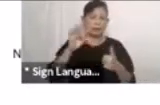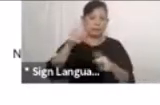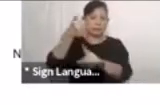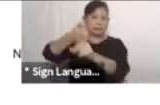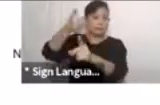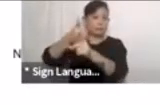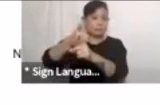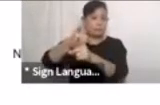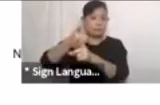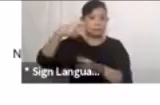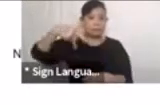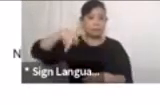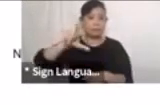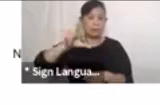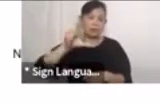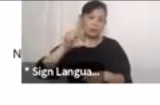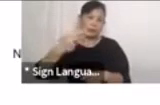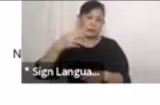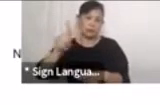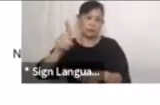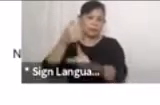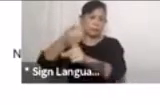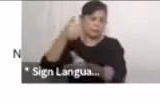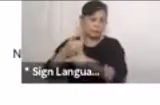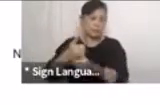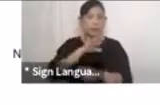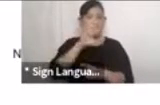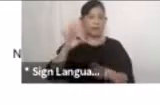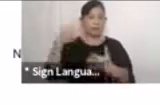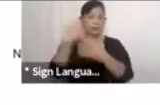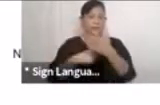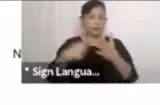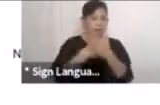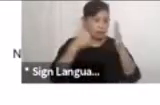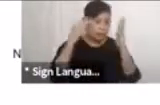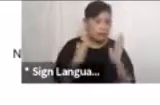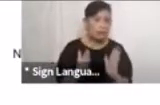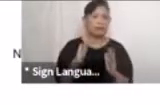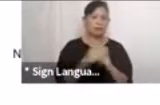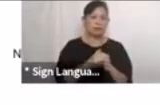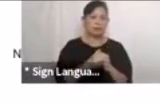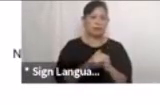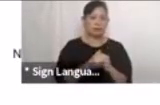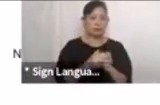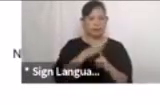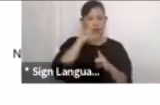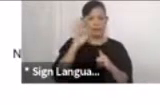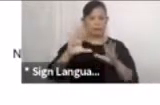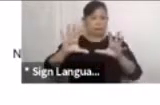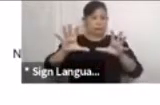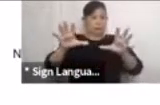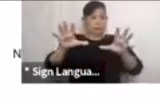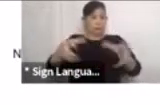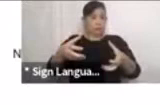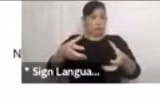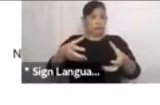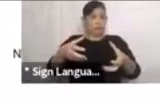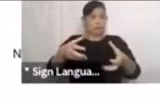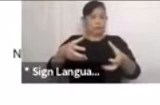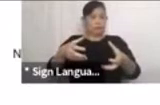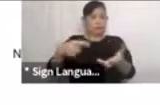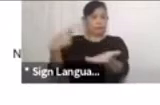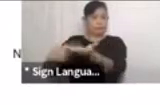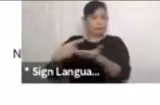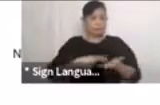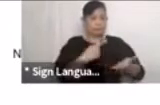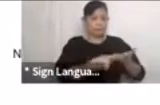themselves, also activists and advocates on the field of SRHR. And this group actually discussed and